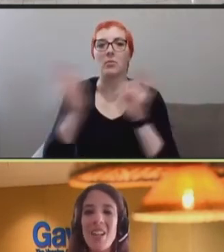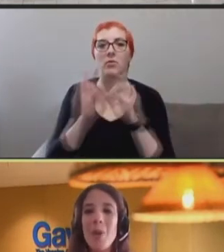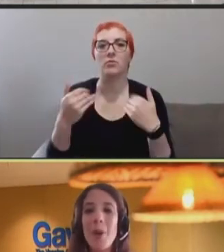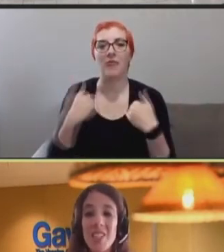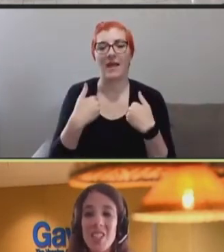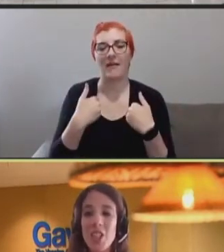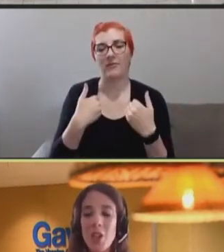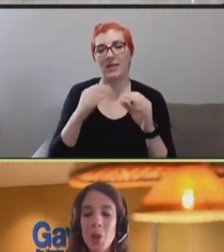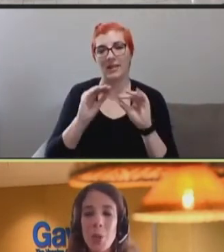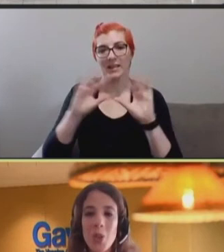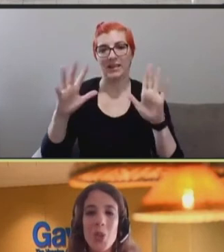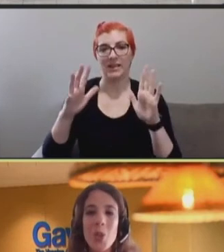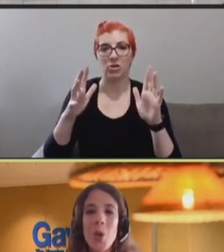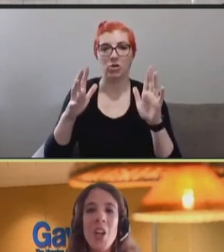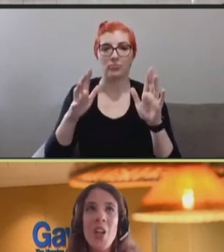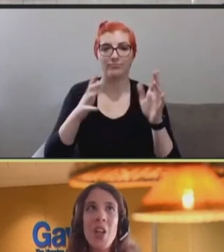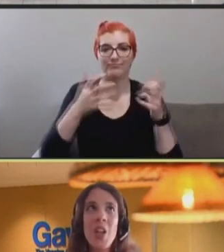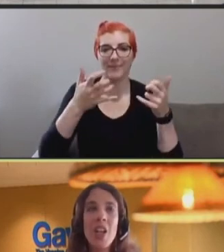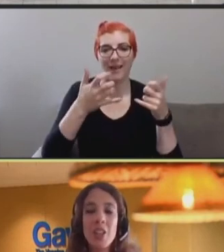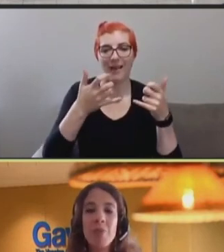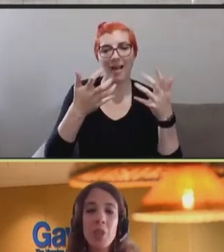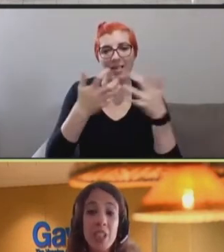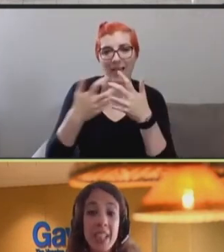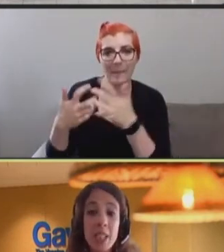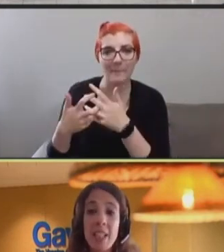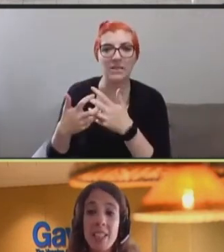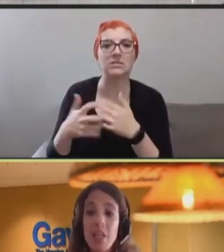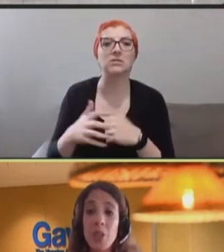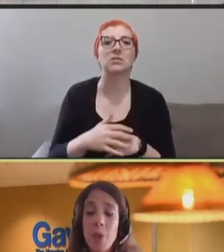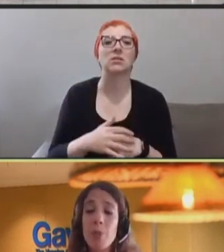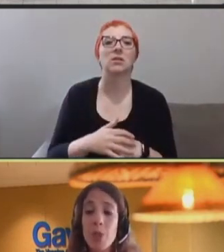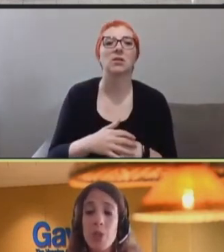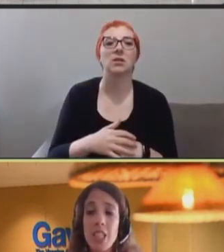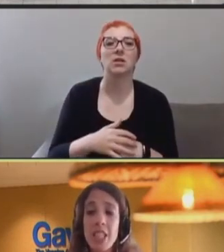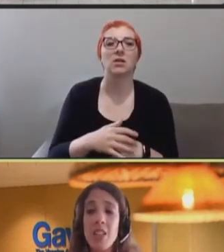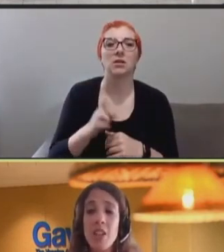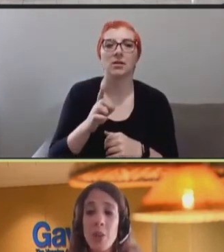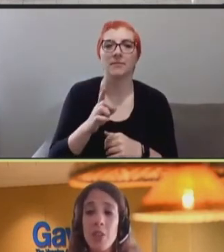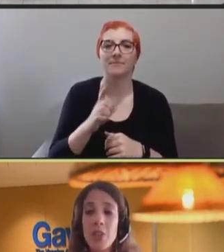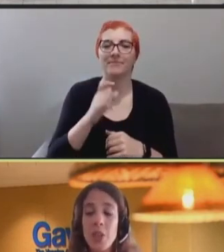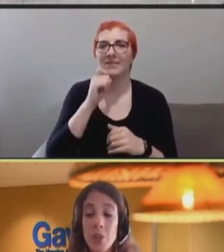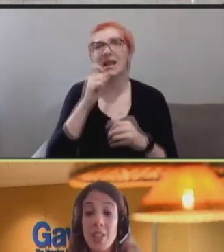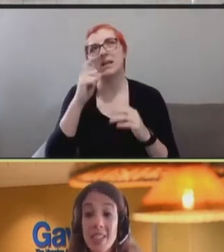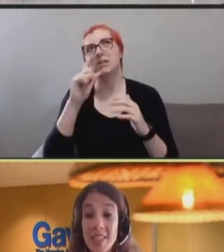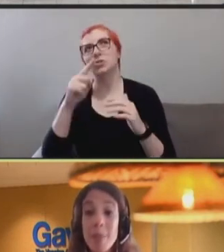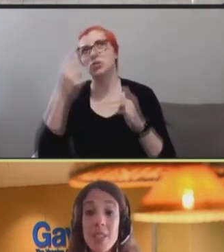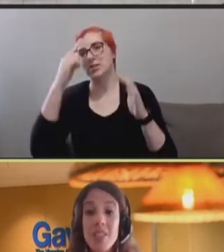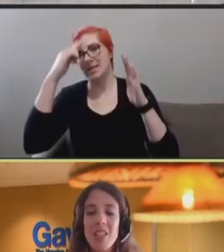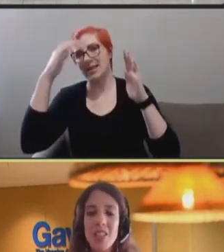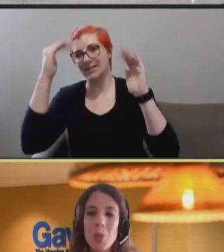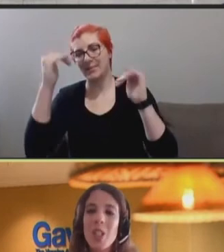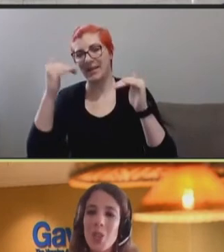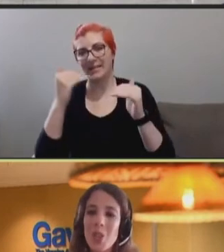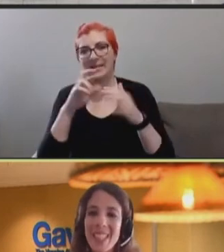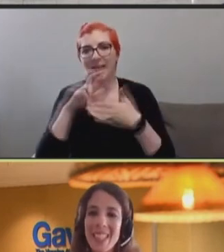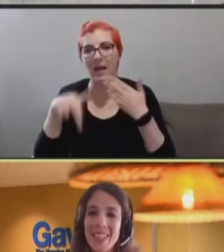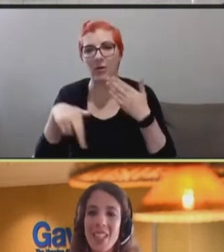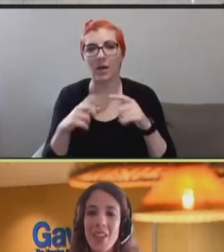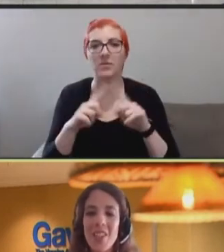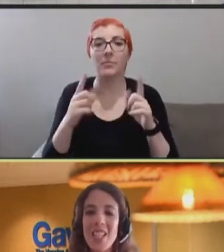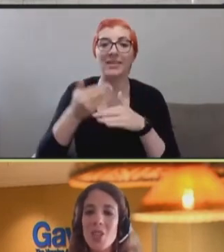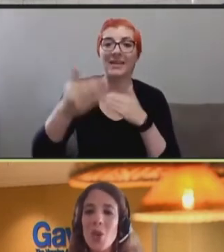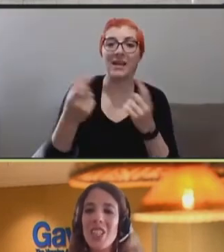the prioritization goal, but also not only the expected outcomes, but the next steps, to make sure